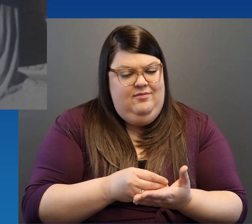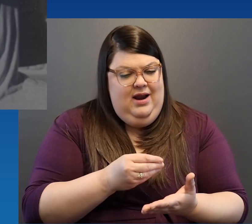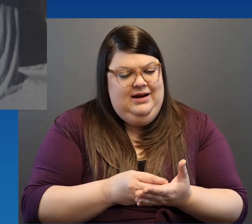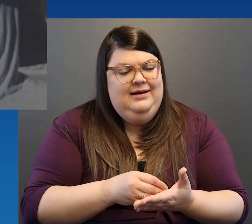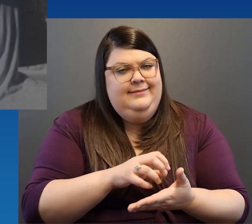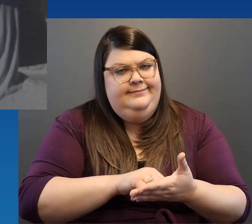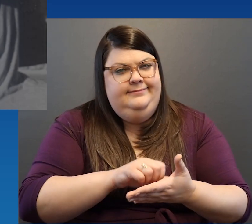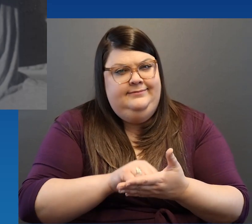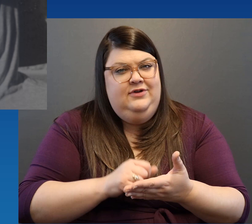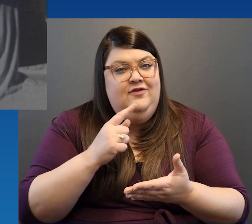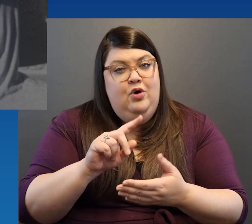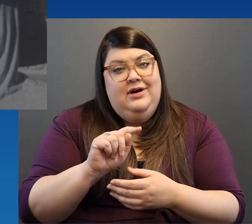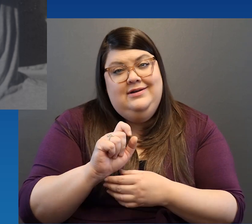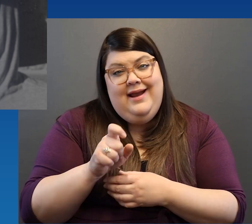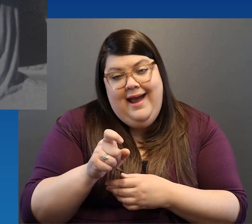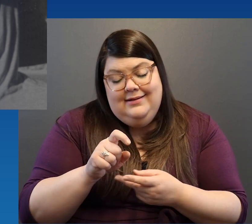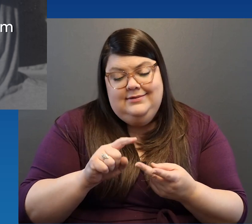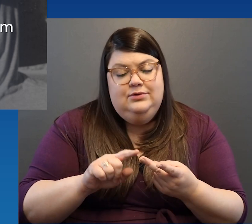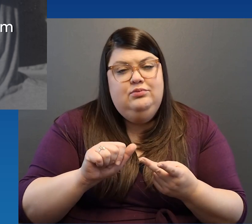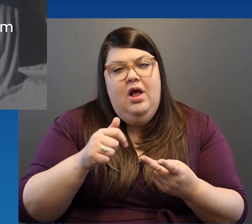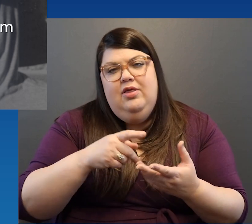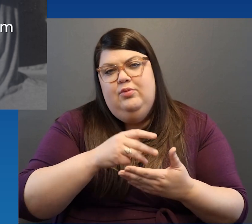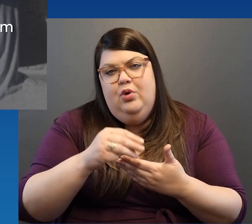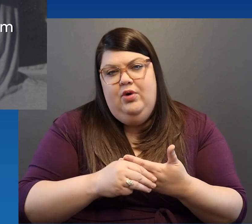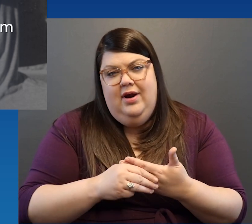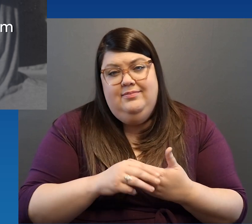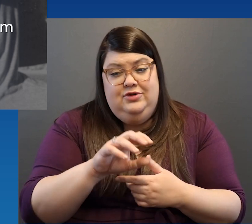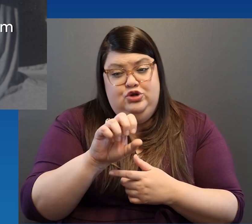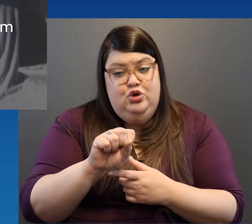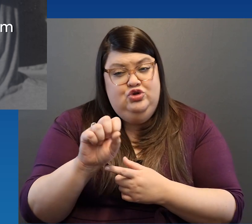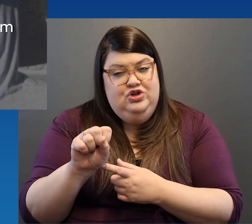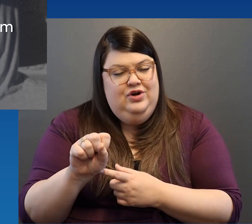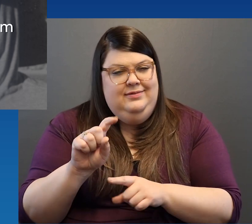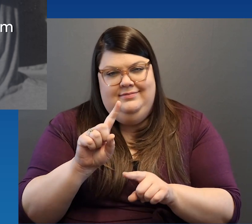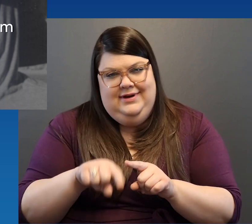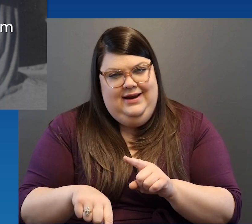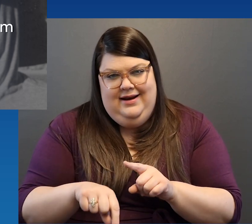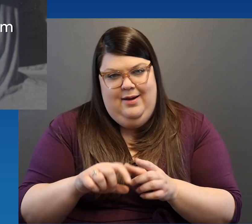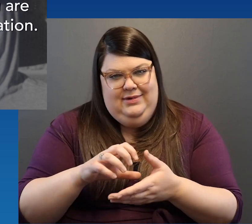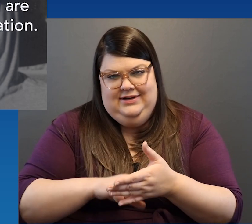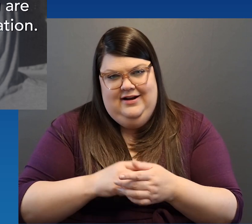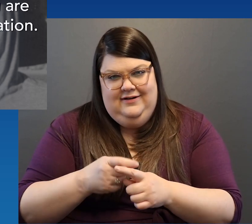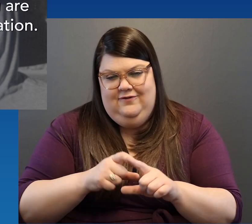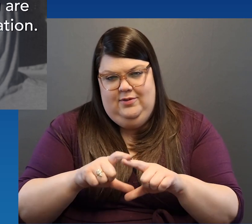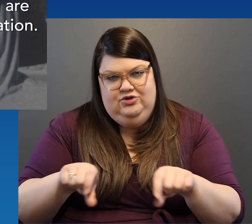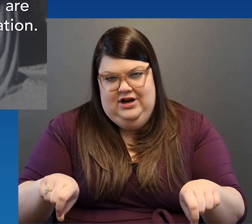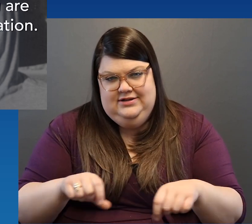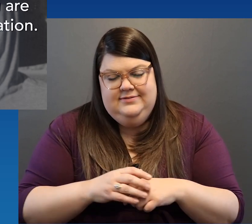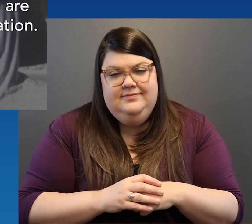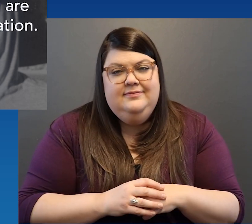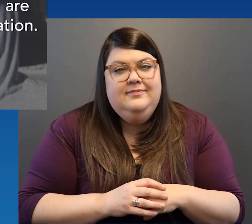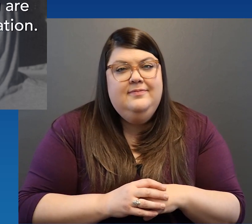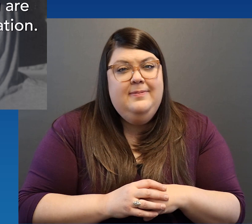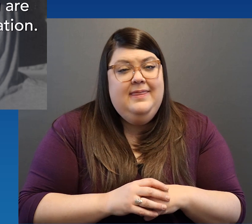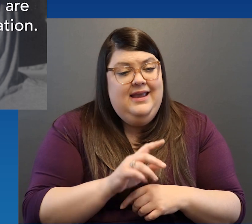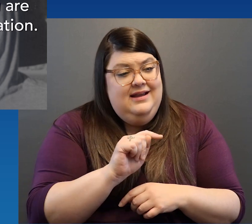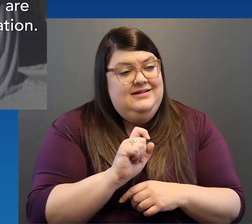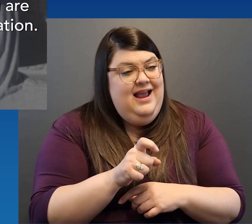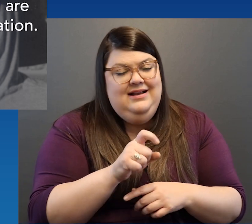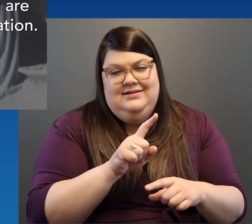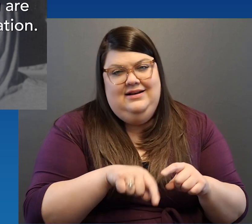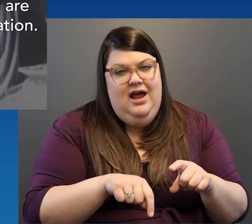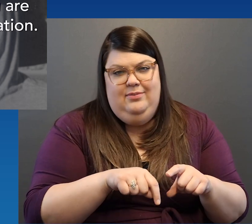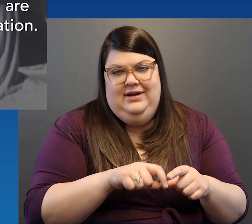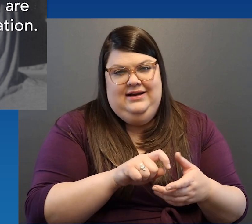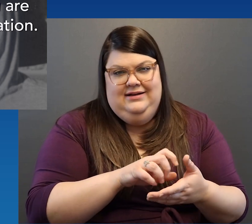for taxes or other programs. Social Security cannot be deducted from checks. Taxes cannot be taken from your checks